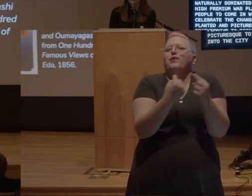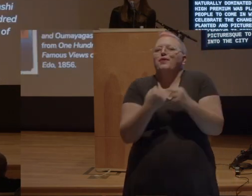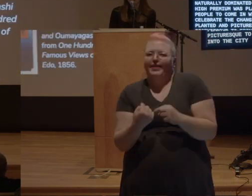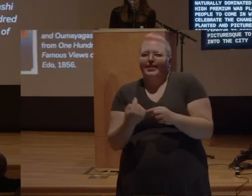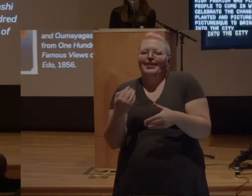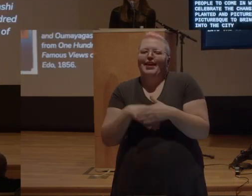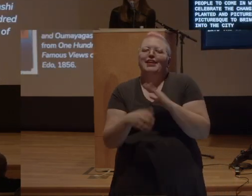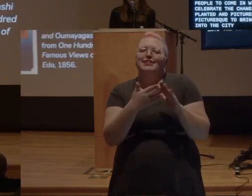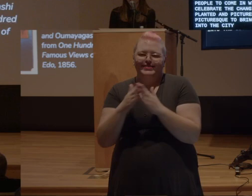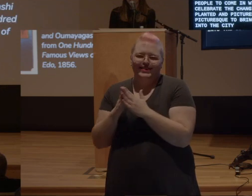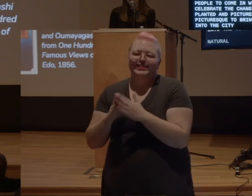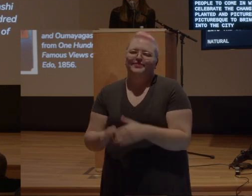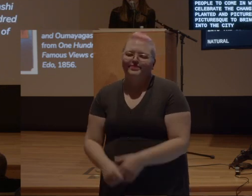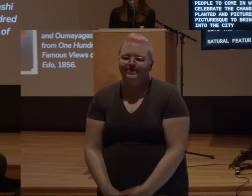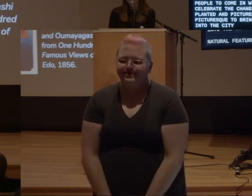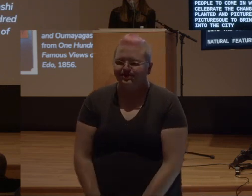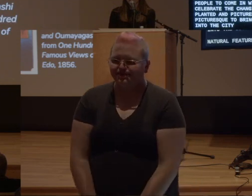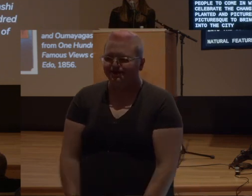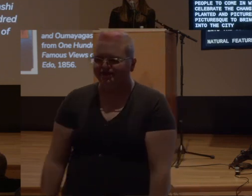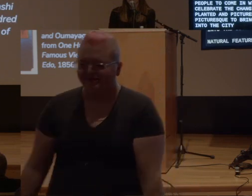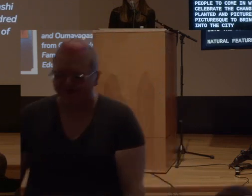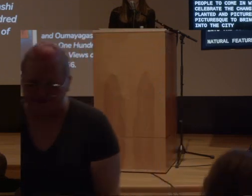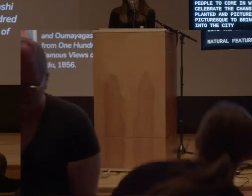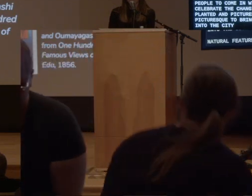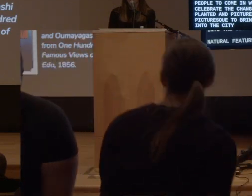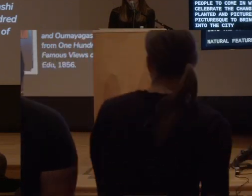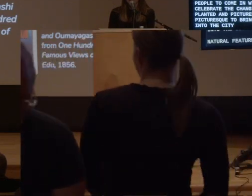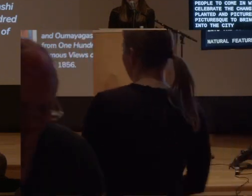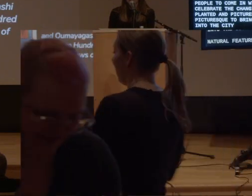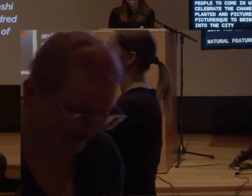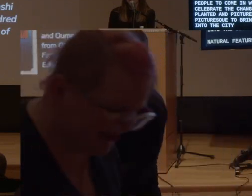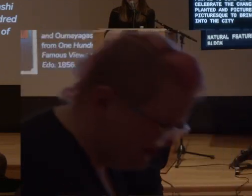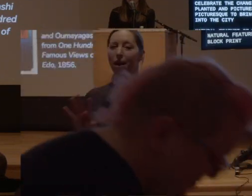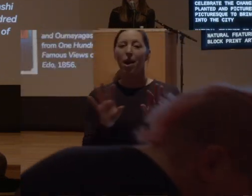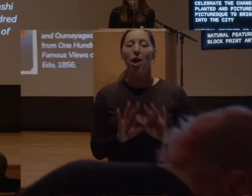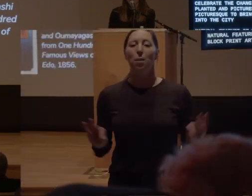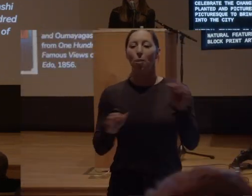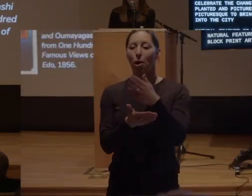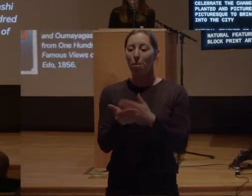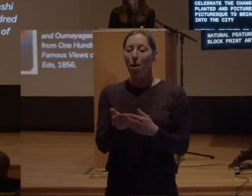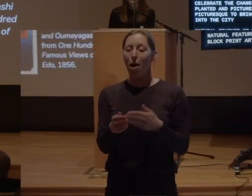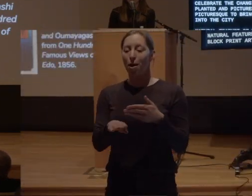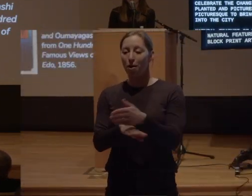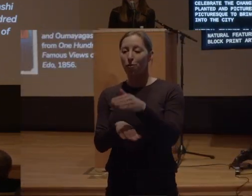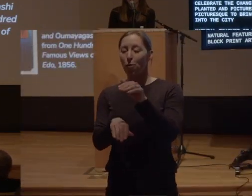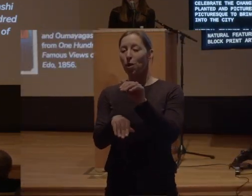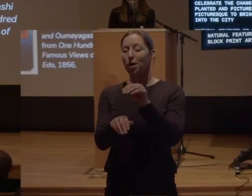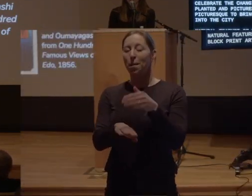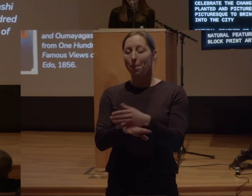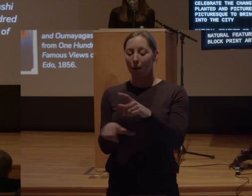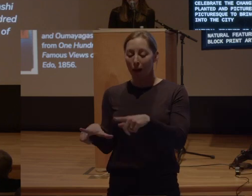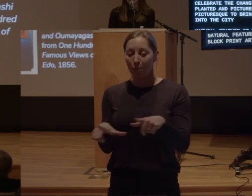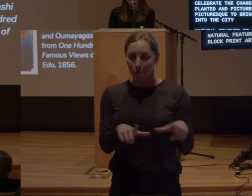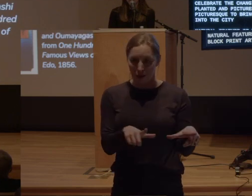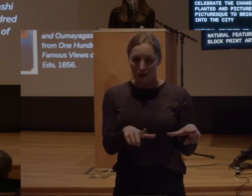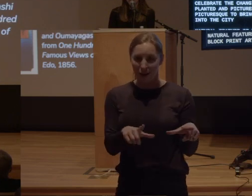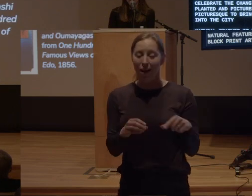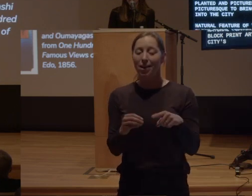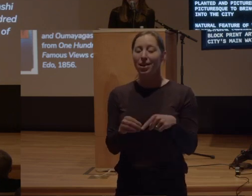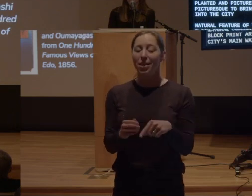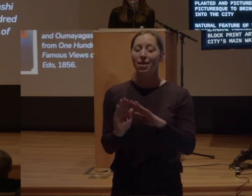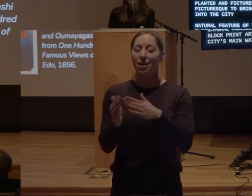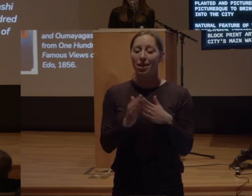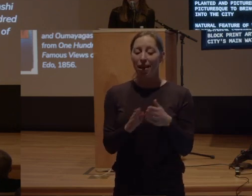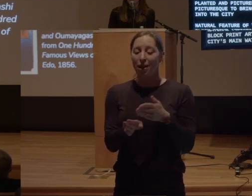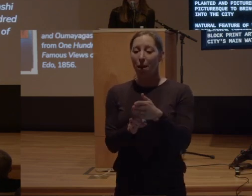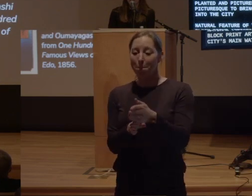An important natural feature of the city, often depicted by woodblock print artists, is the Sumida River, the city's main waterway